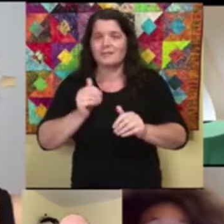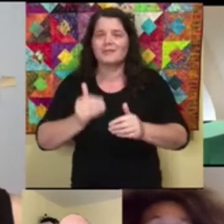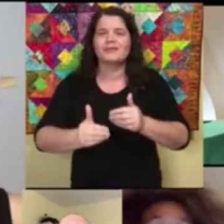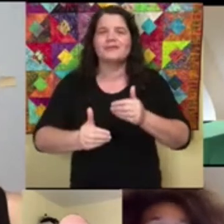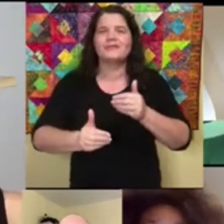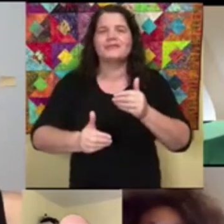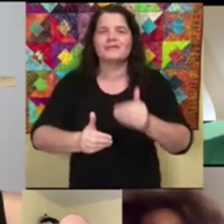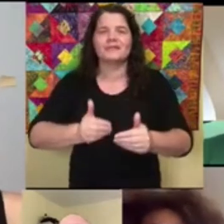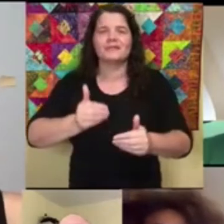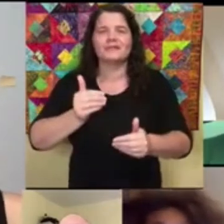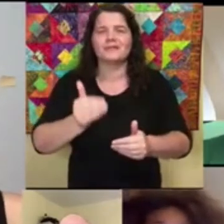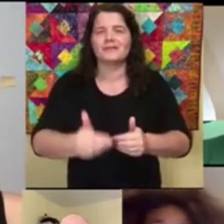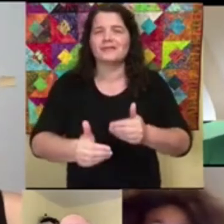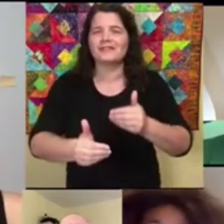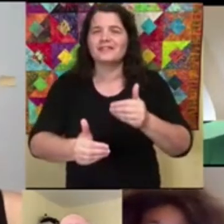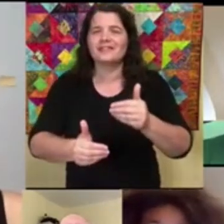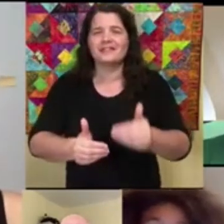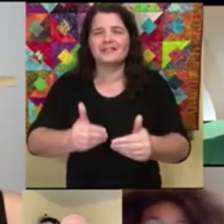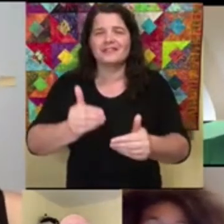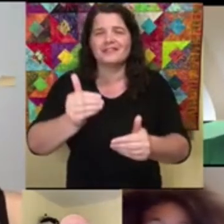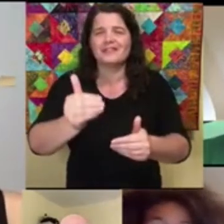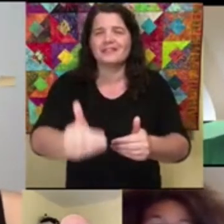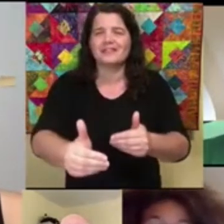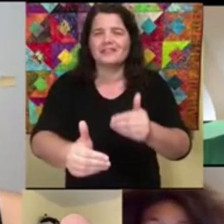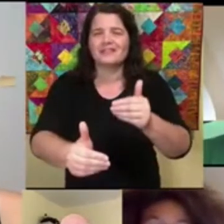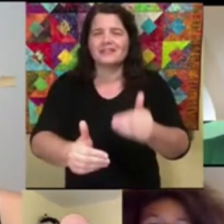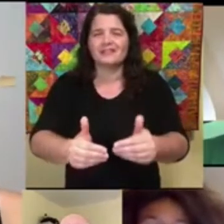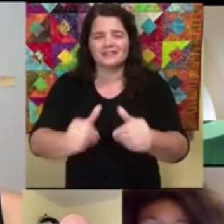Keep on moving